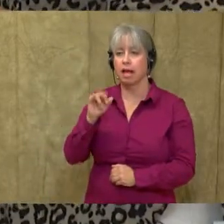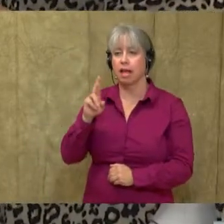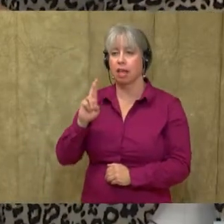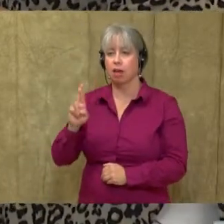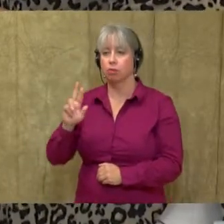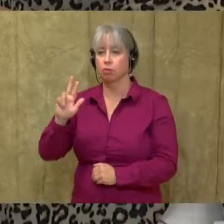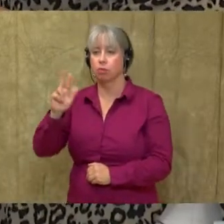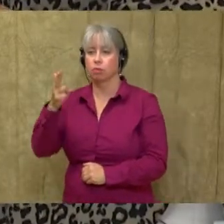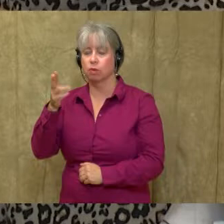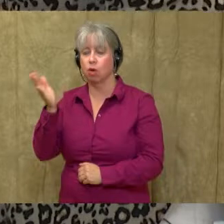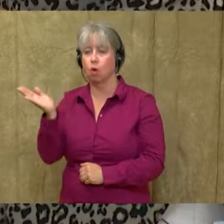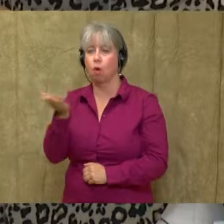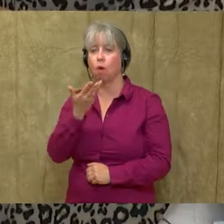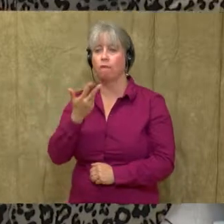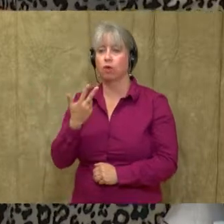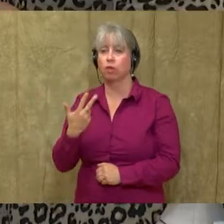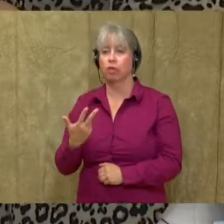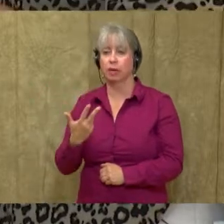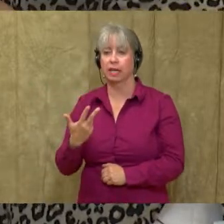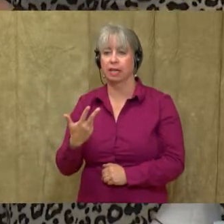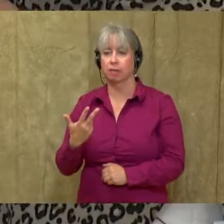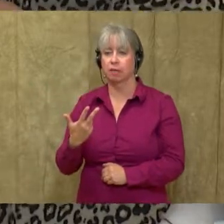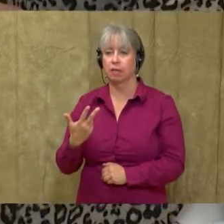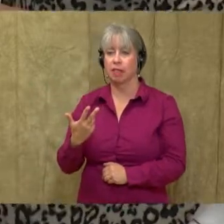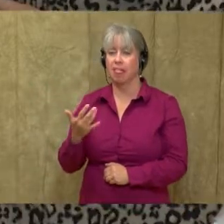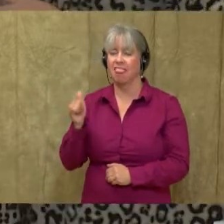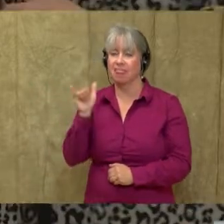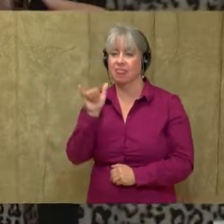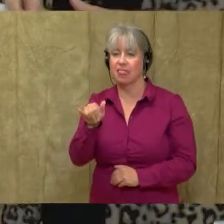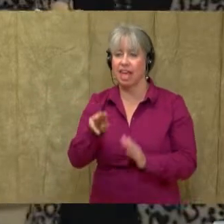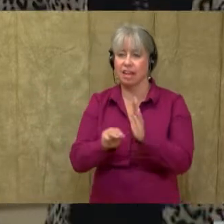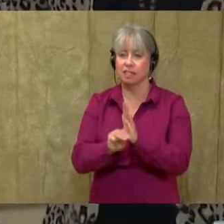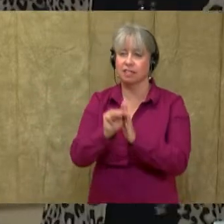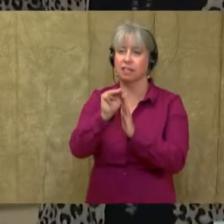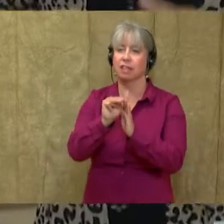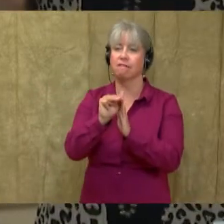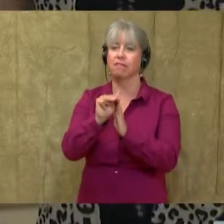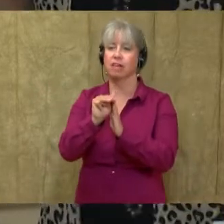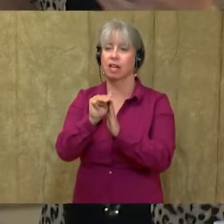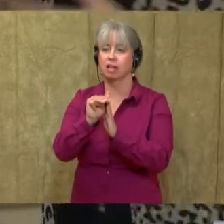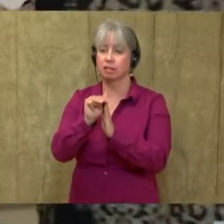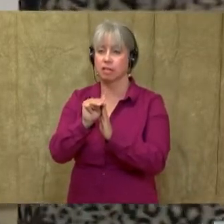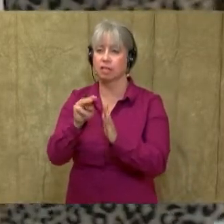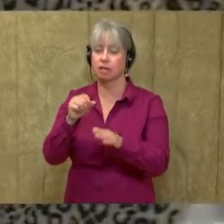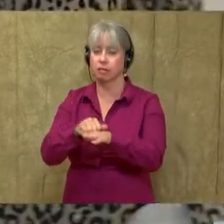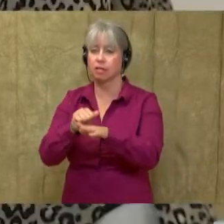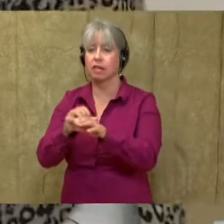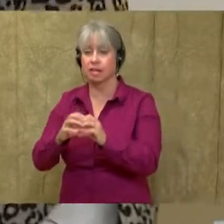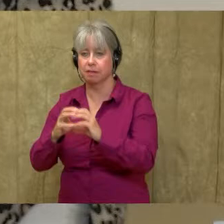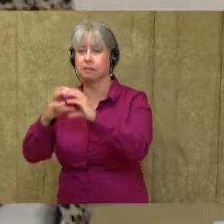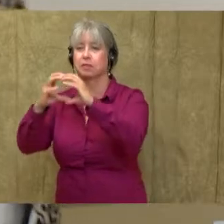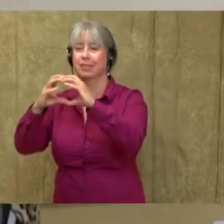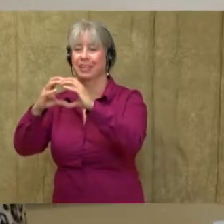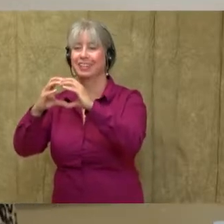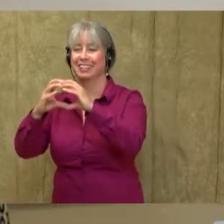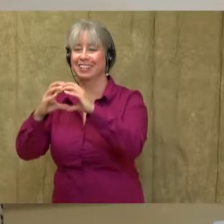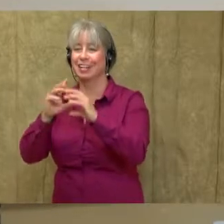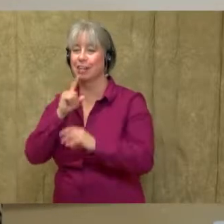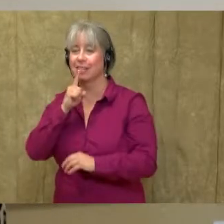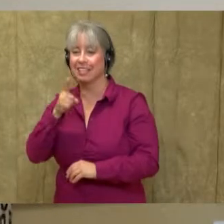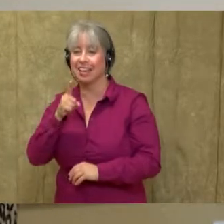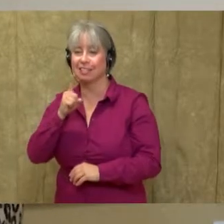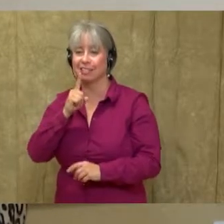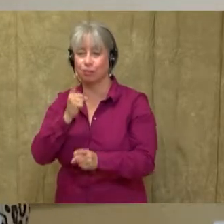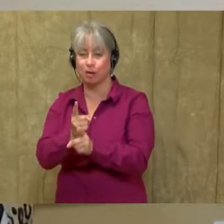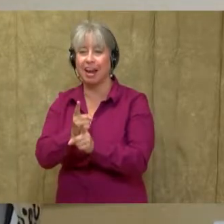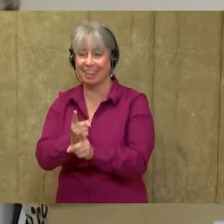cubed over 3, which is the volume of a sphere. Yes, volume of a sphere. I want to make sure I said it right.